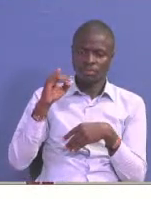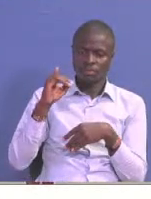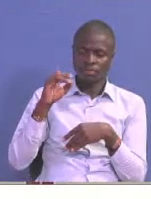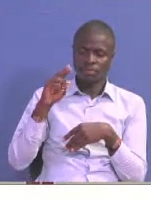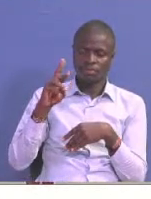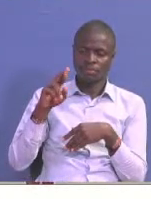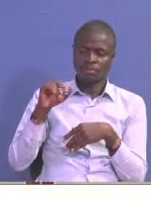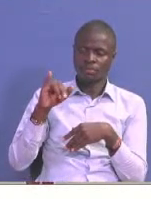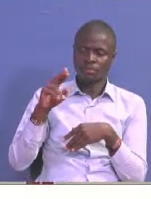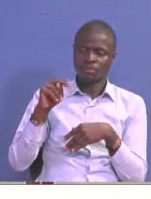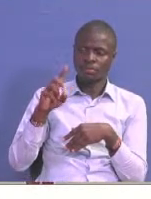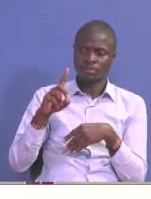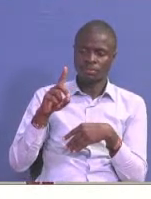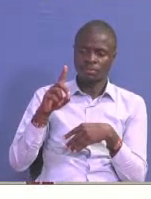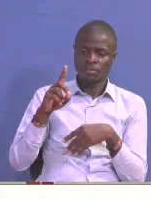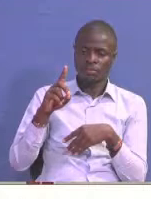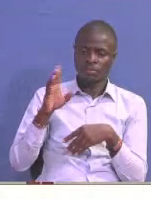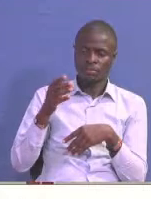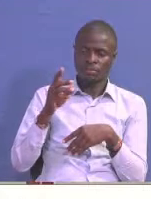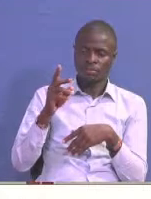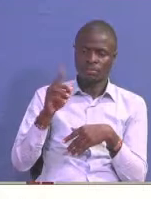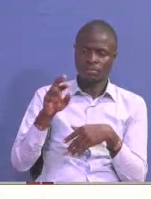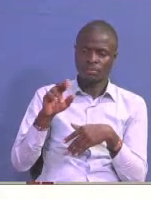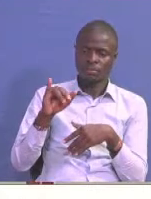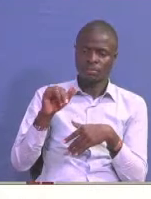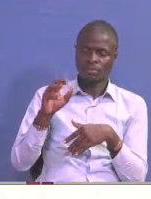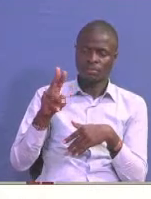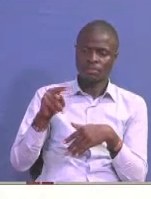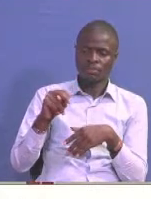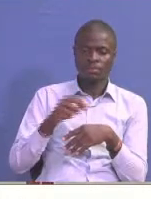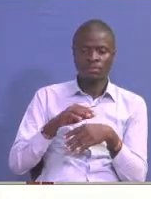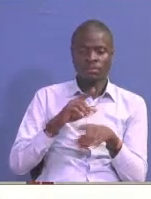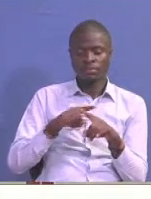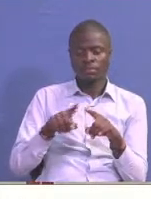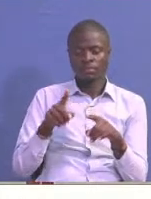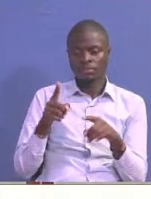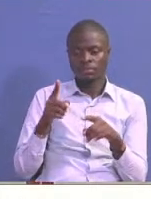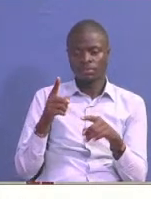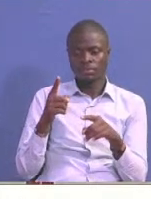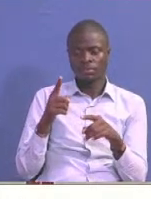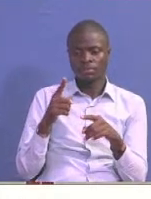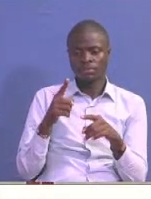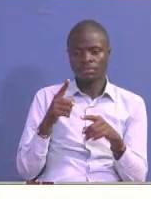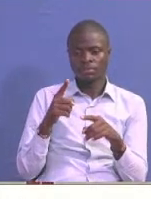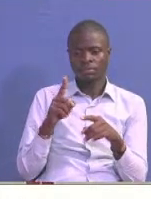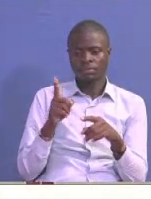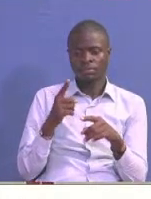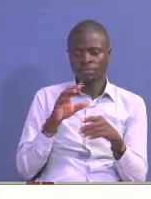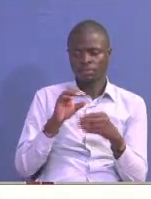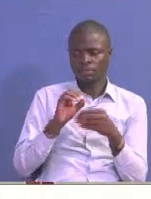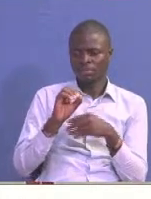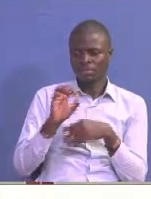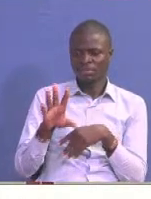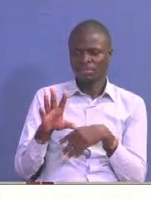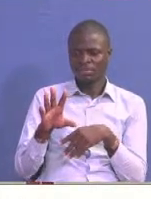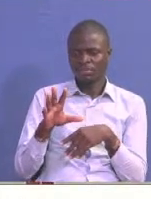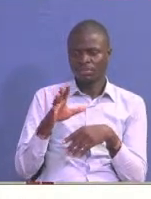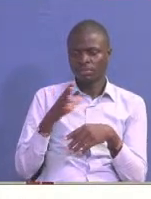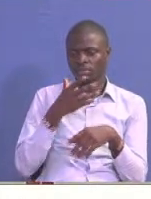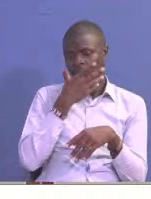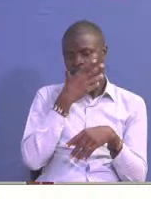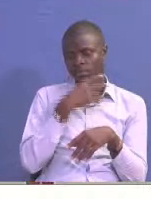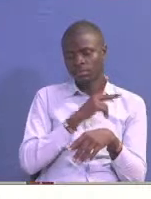know how much there is in the universities. But once we start losing manpower, like